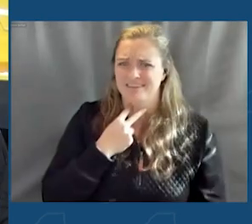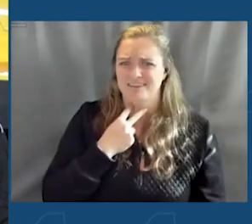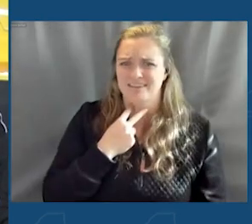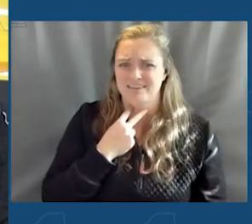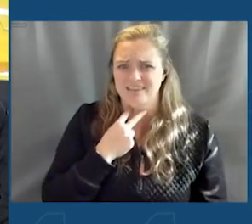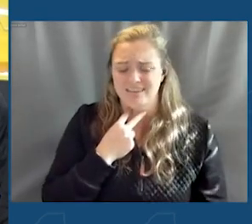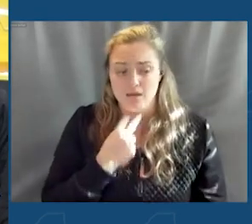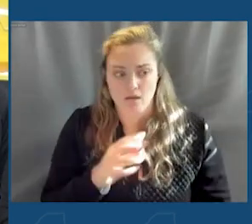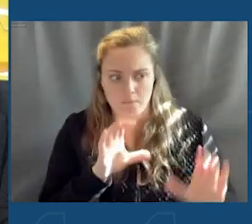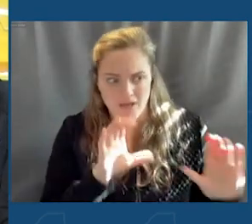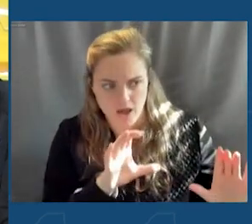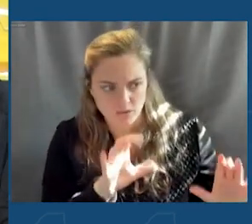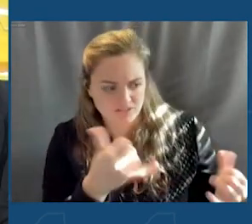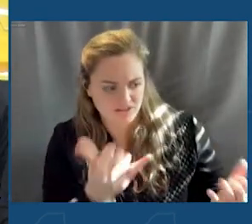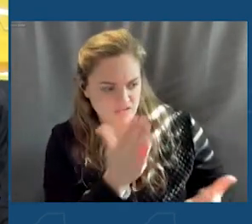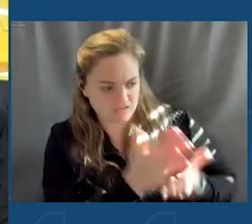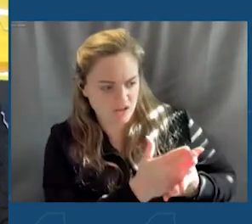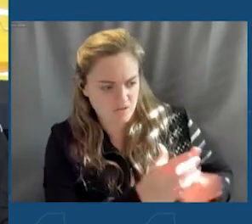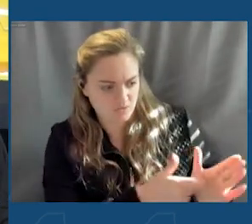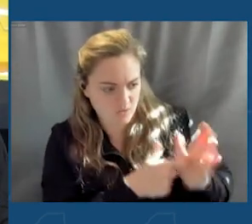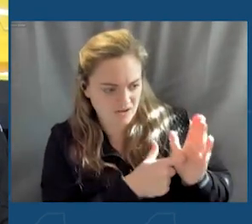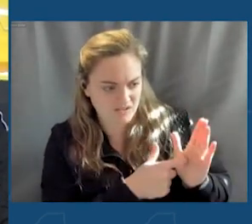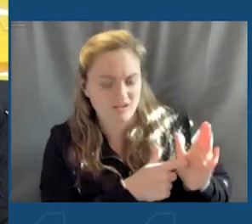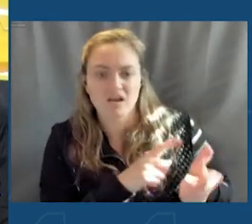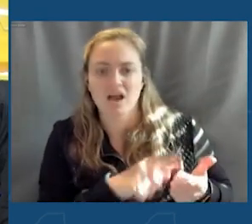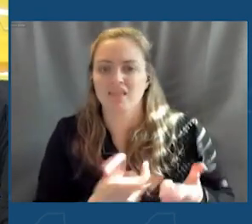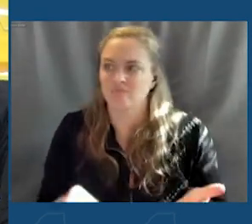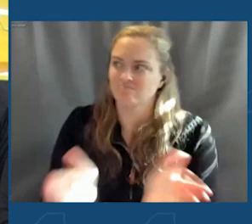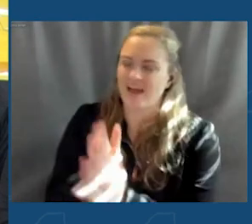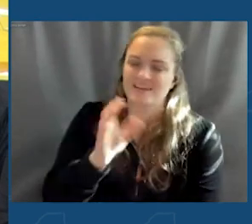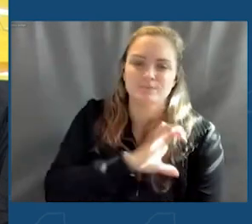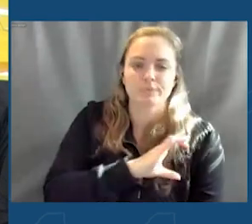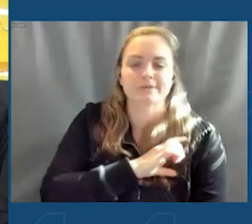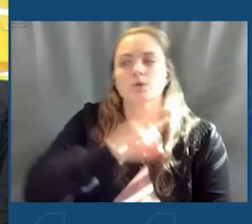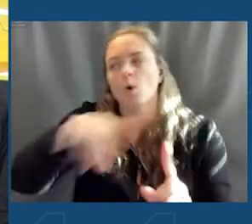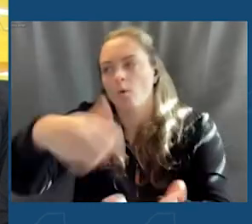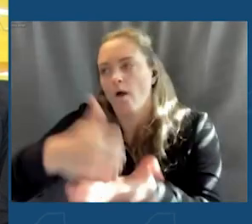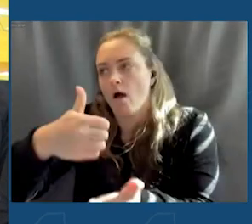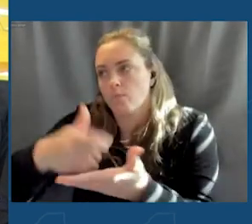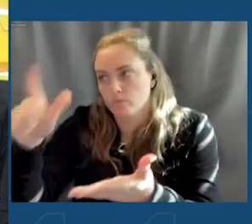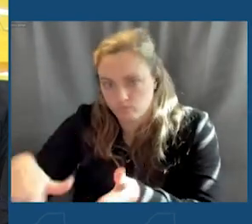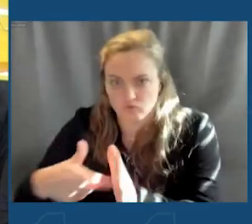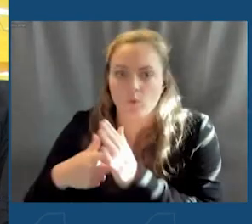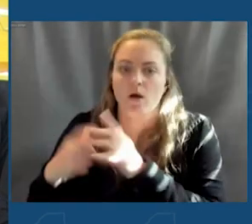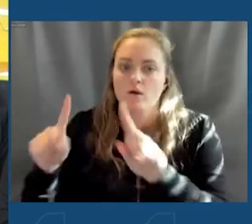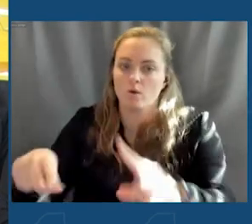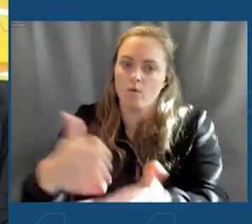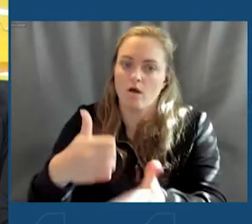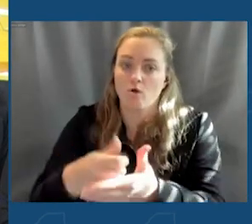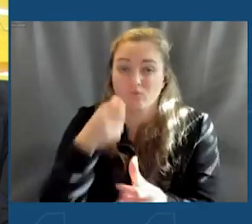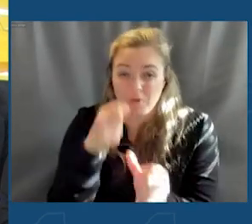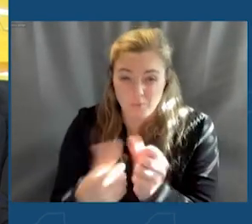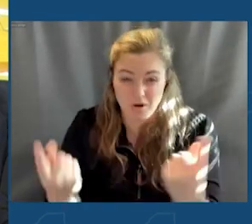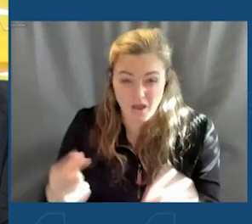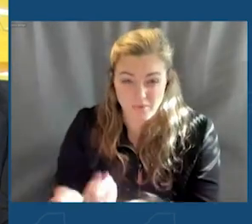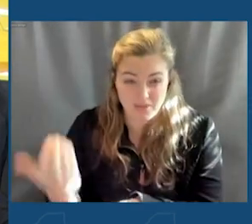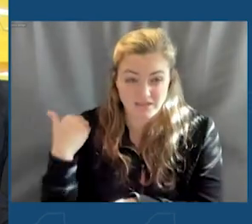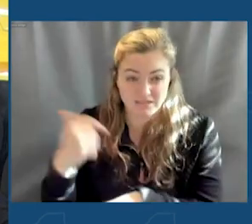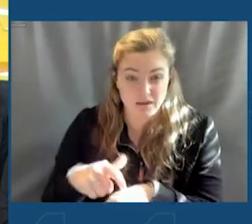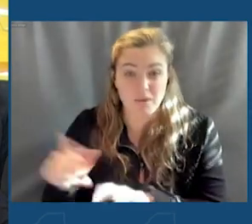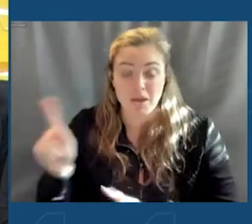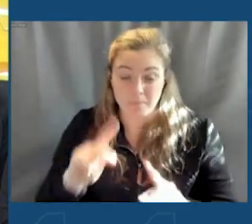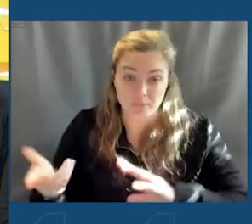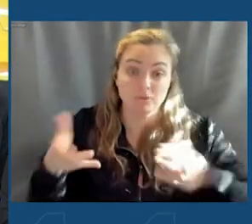We then have to call law enforcement to sometimes rescue these individuals. Remember what happened last time. There were individuals who unfortunately died